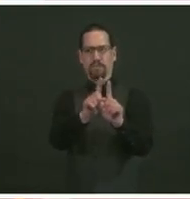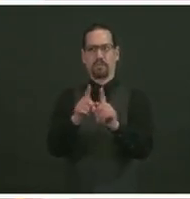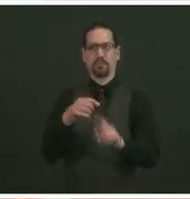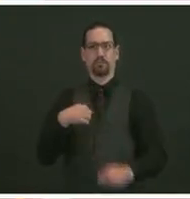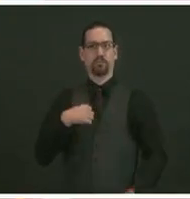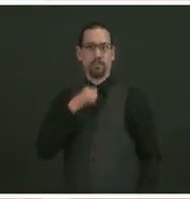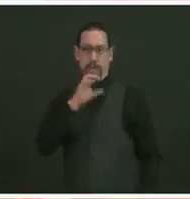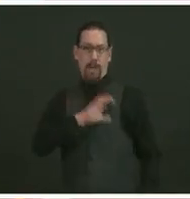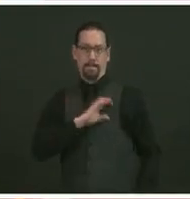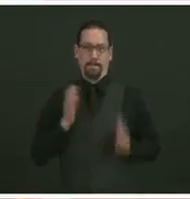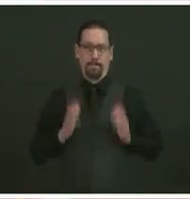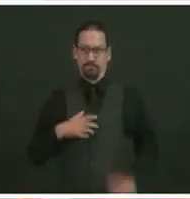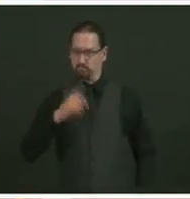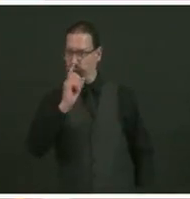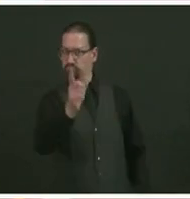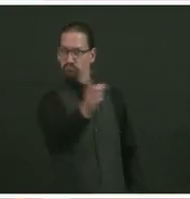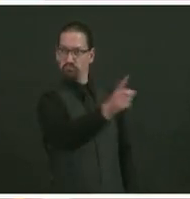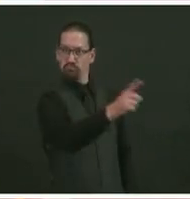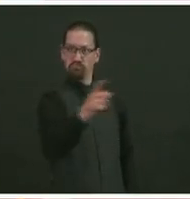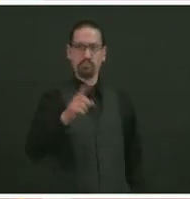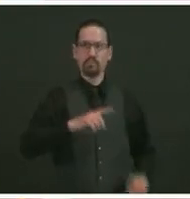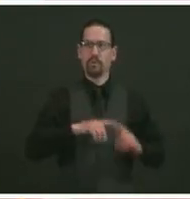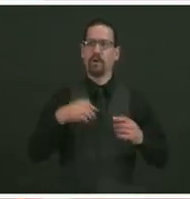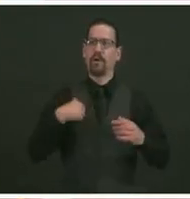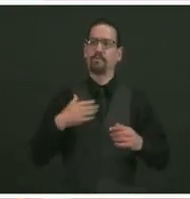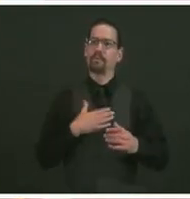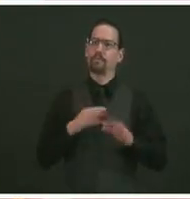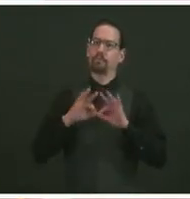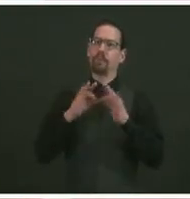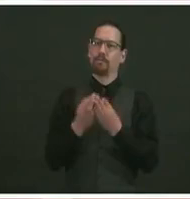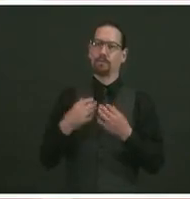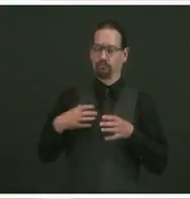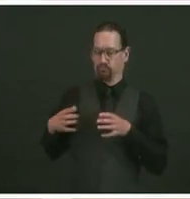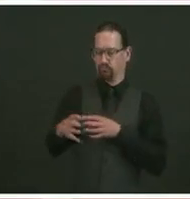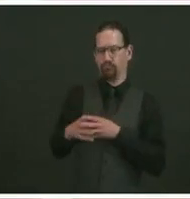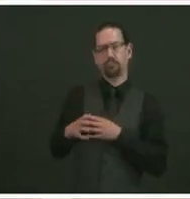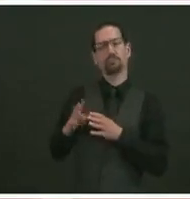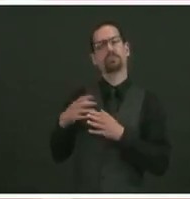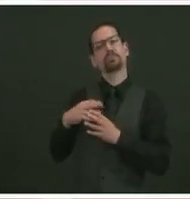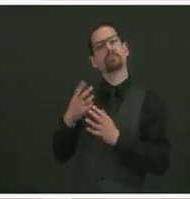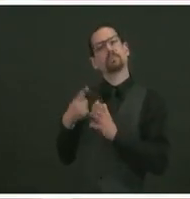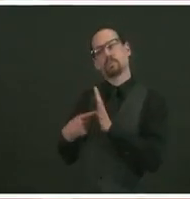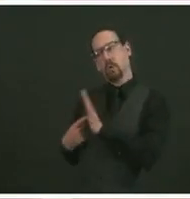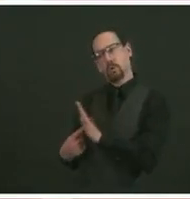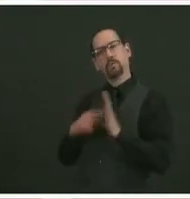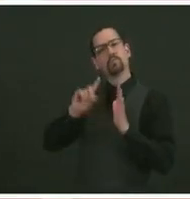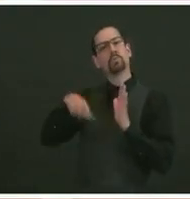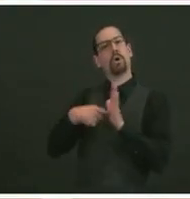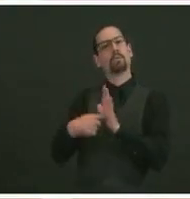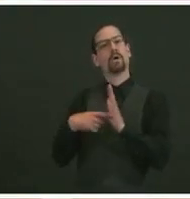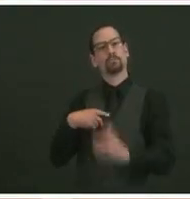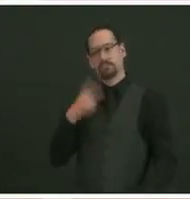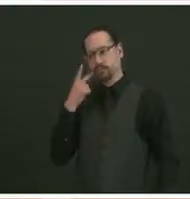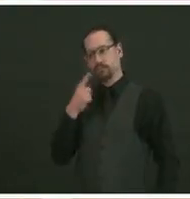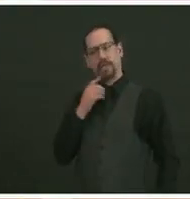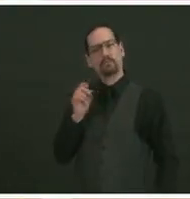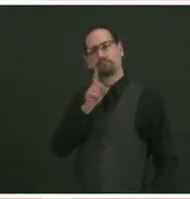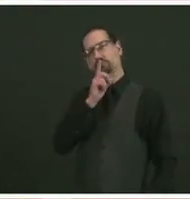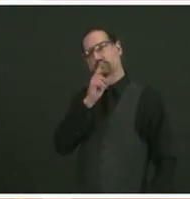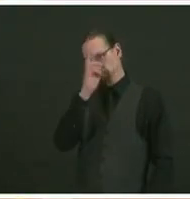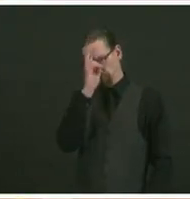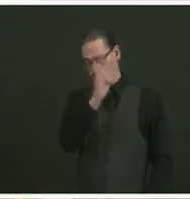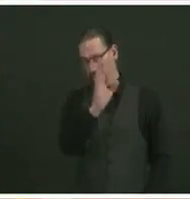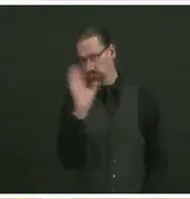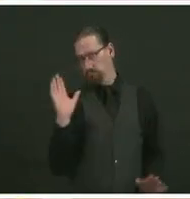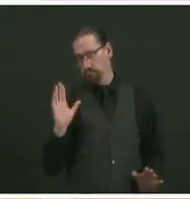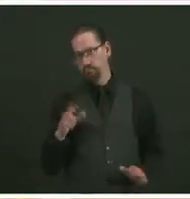my family. We were 6 feet apart from each other. And that's, we're wearing our masks, too, by the way, because I just think it's important, right? So thanks